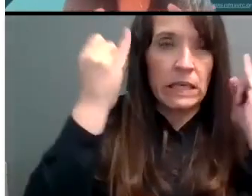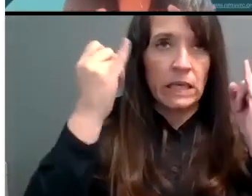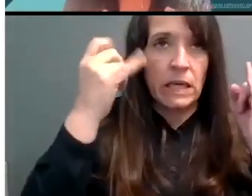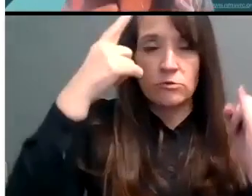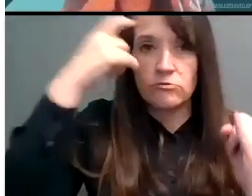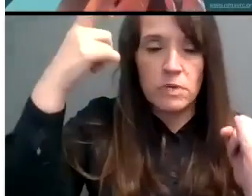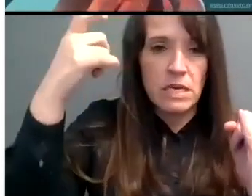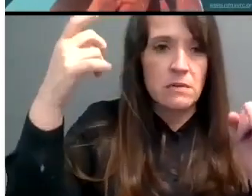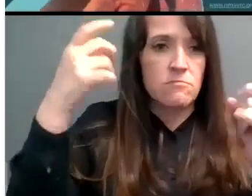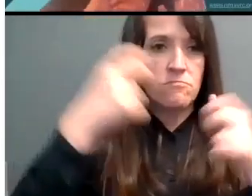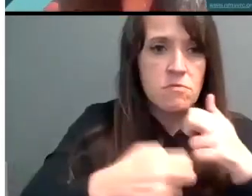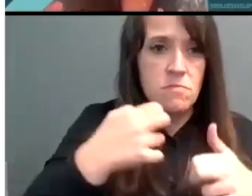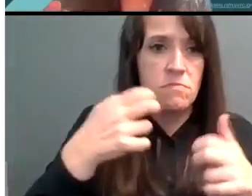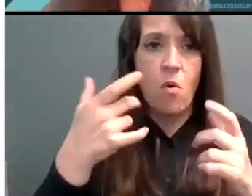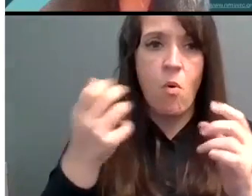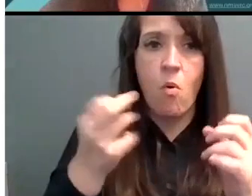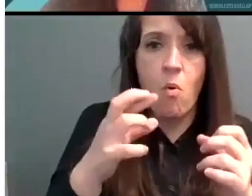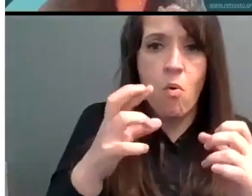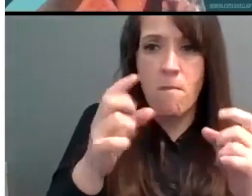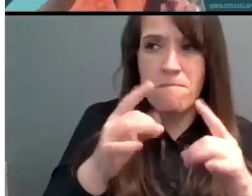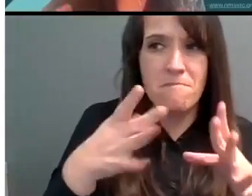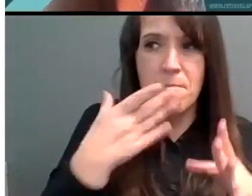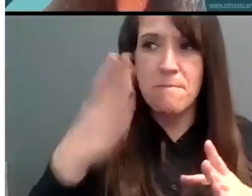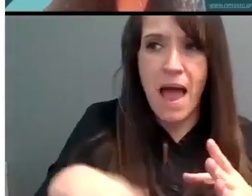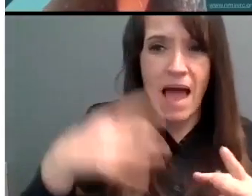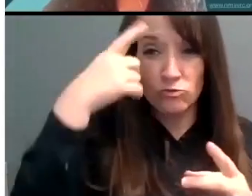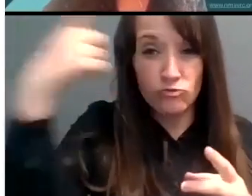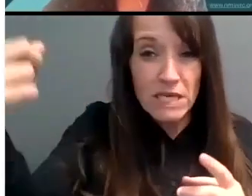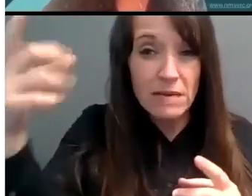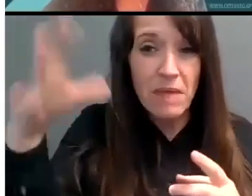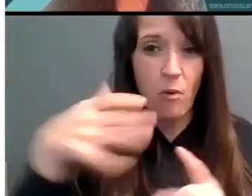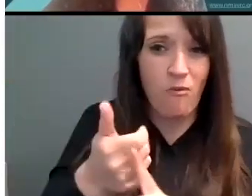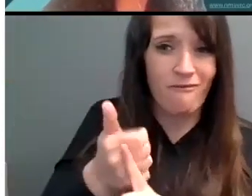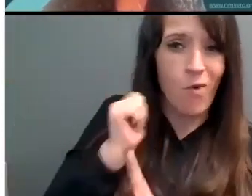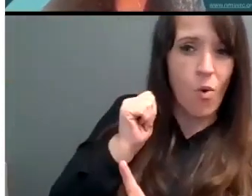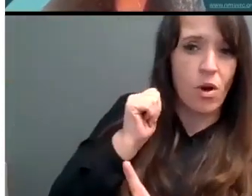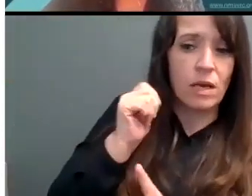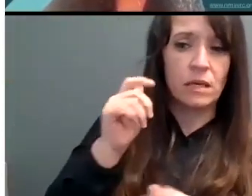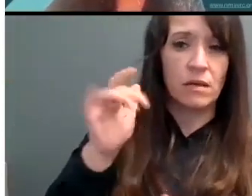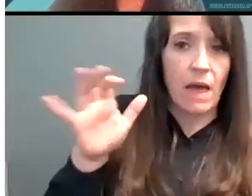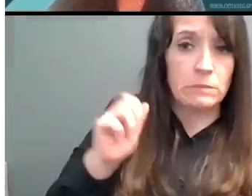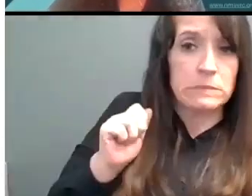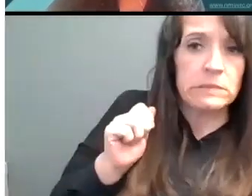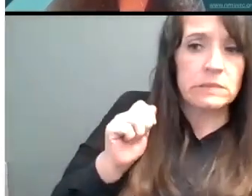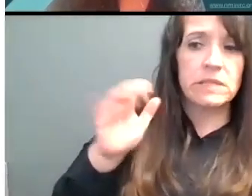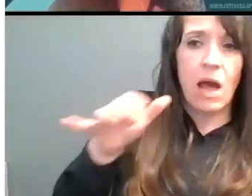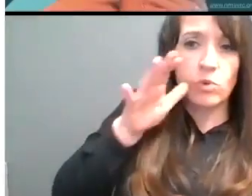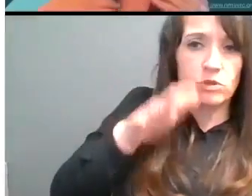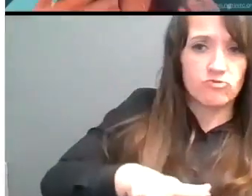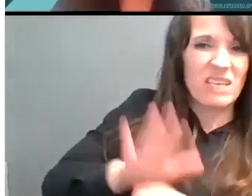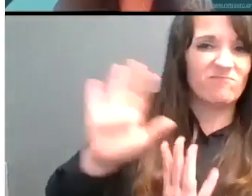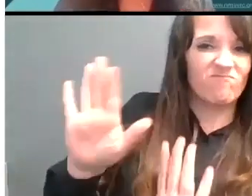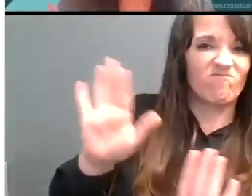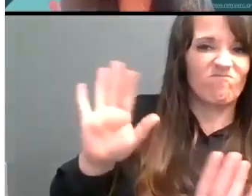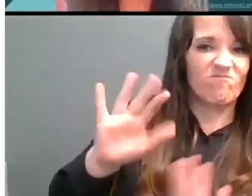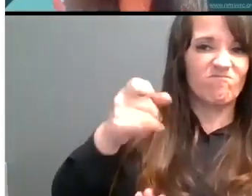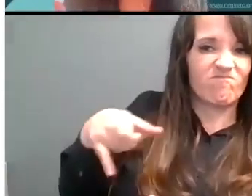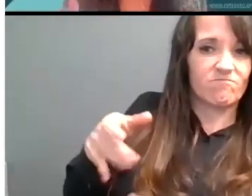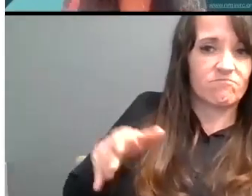include avoiding thinking about, avoiding situations that bring on distress, and it include a host of